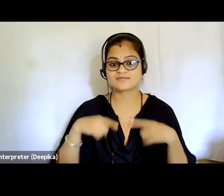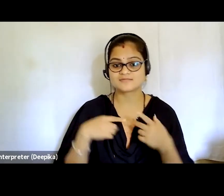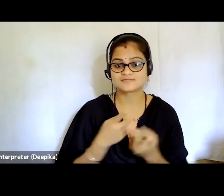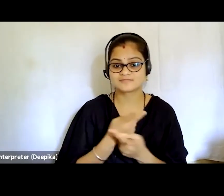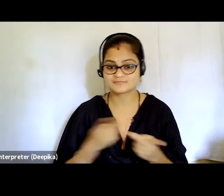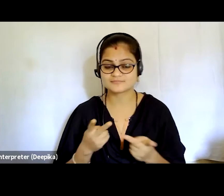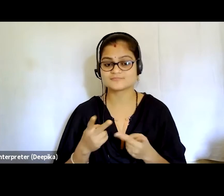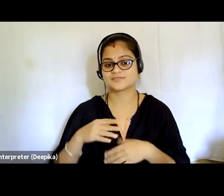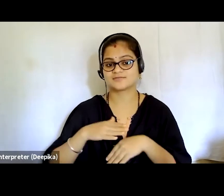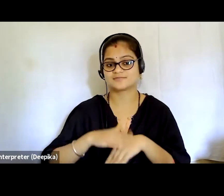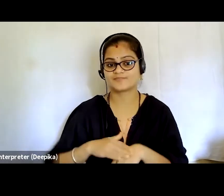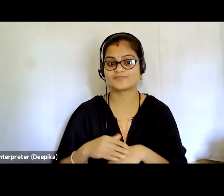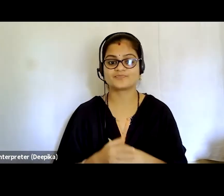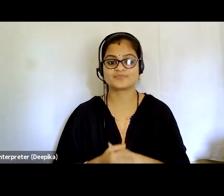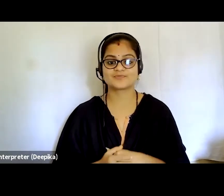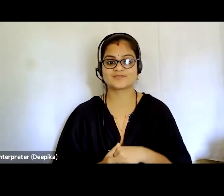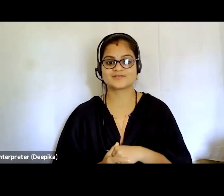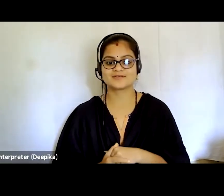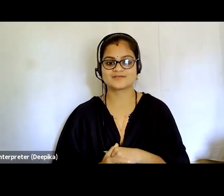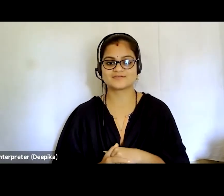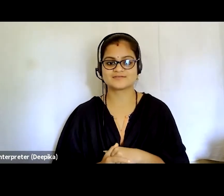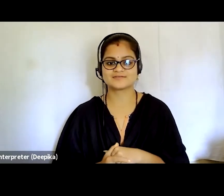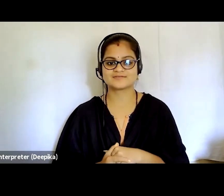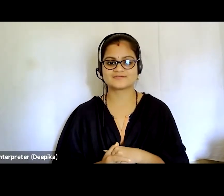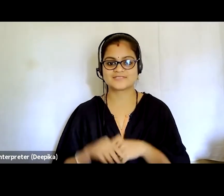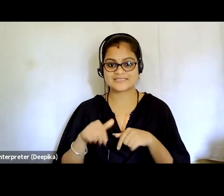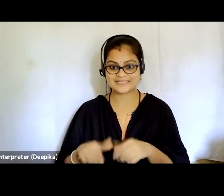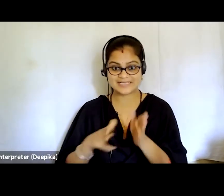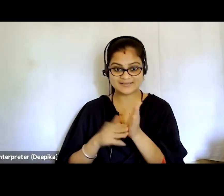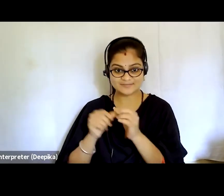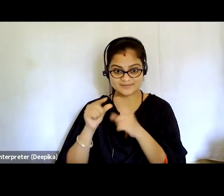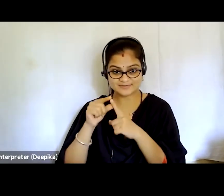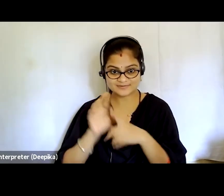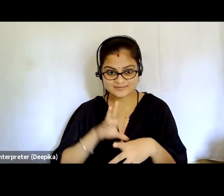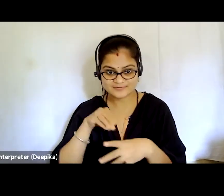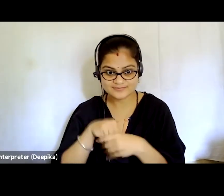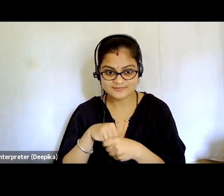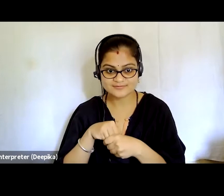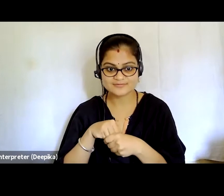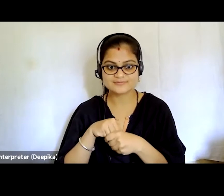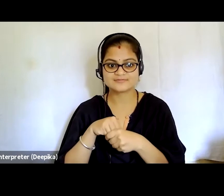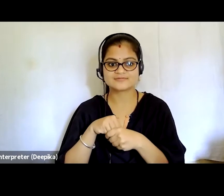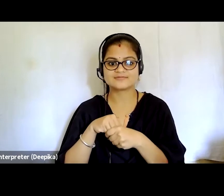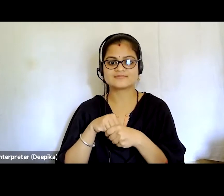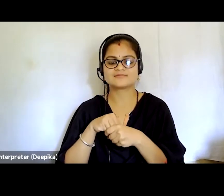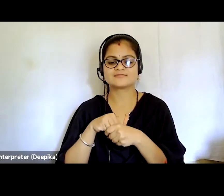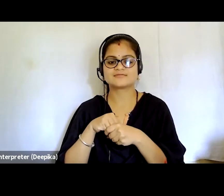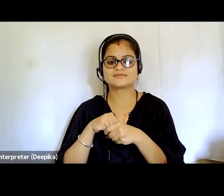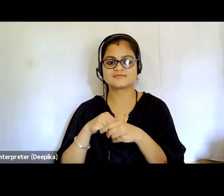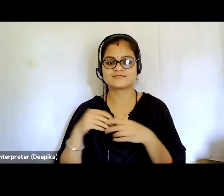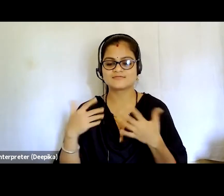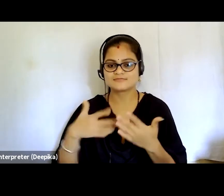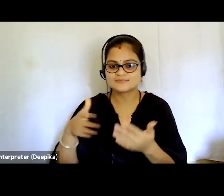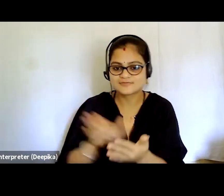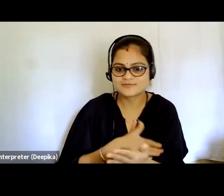From the buzz of standing in a queue before entering a venue to the pure euphoria of being part of a crowd singing